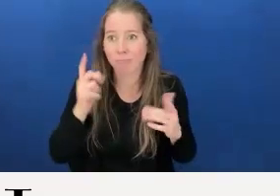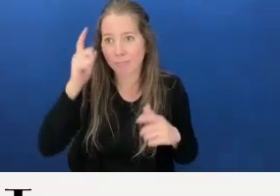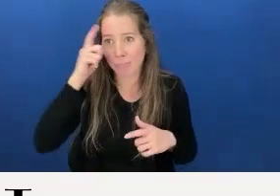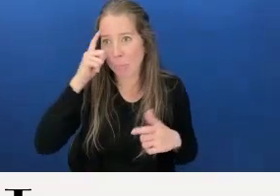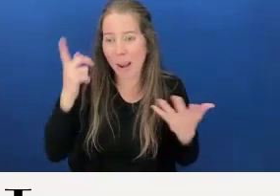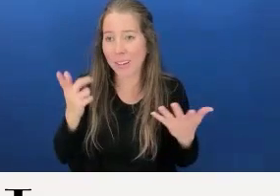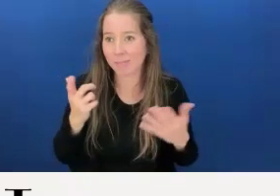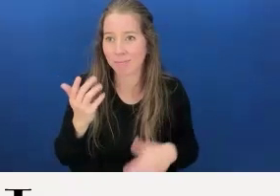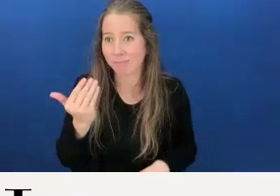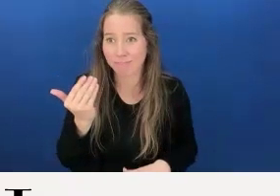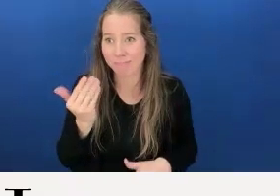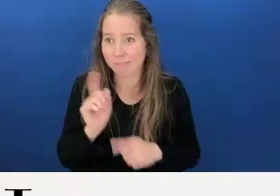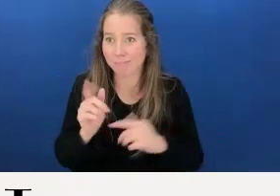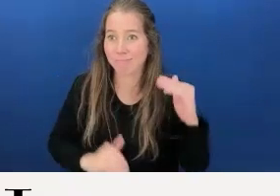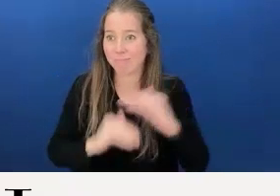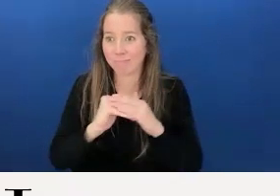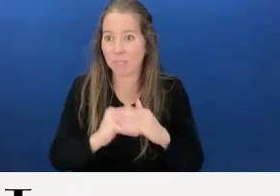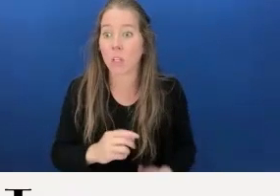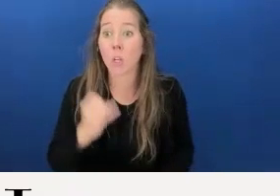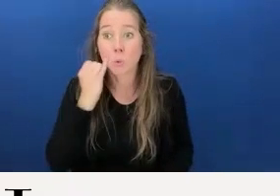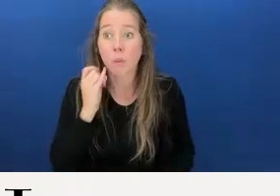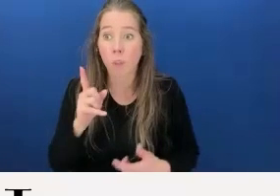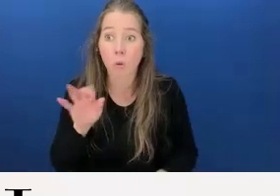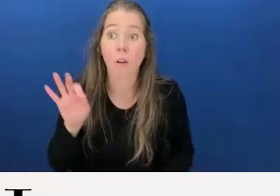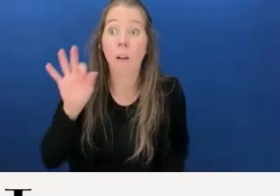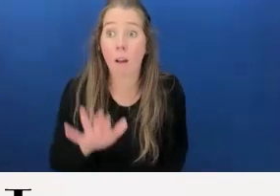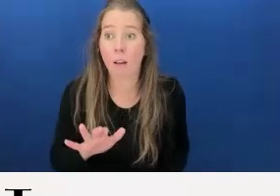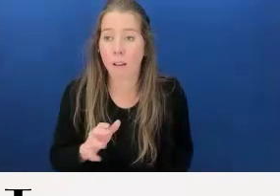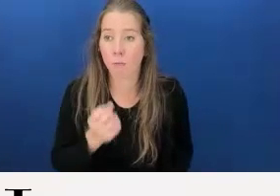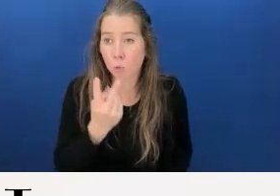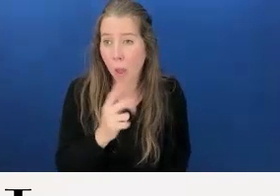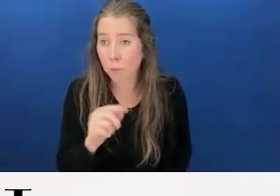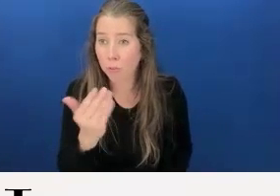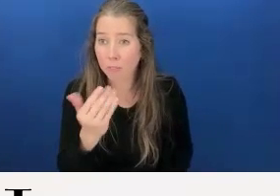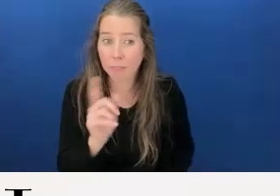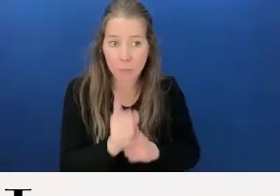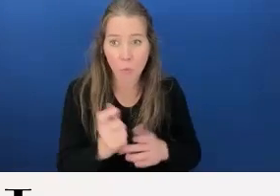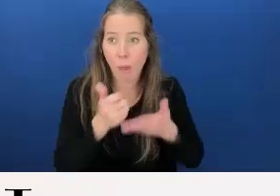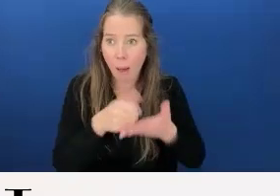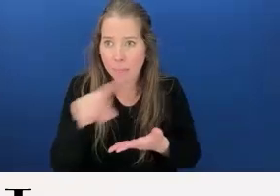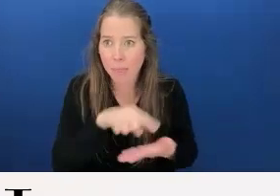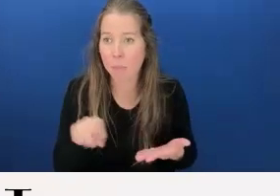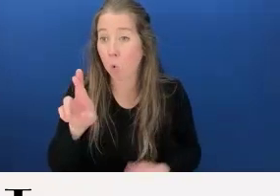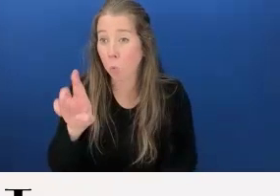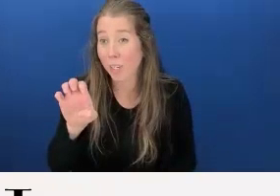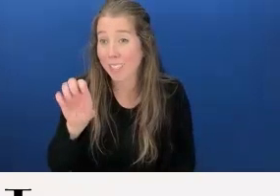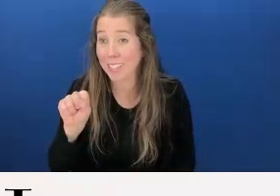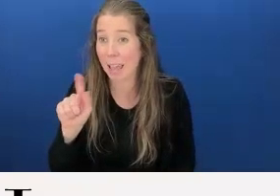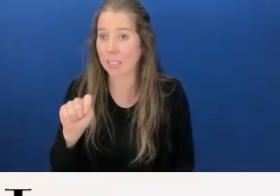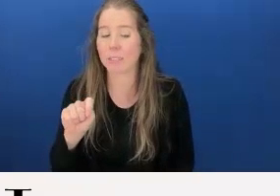you interject something every 12 to 15 minutes to kind of reset, then it